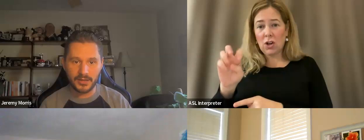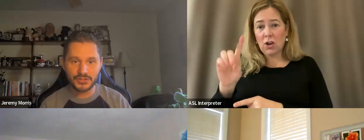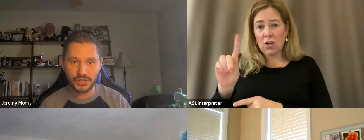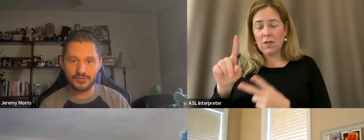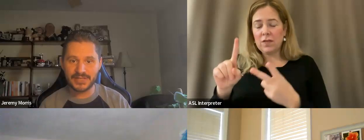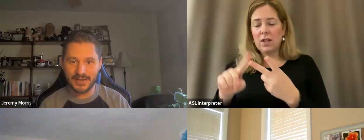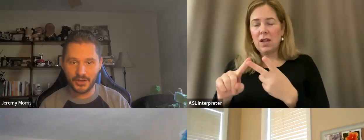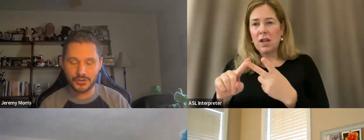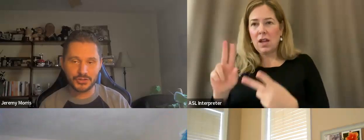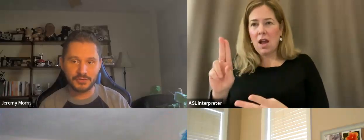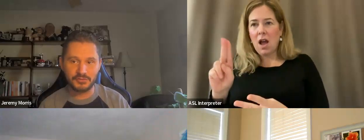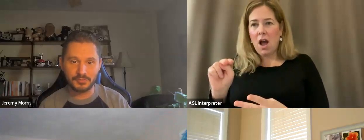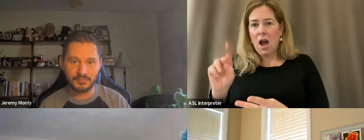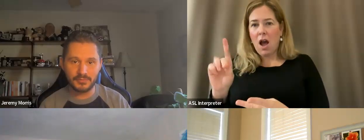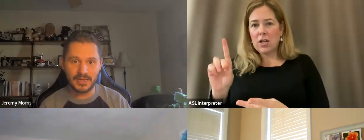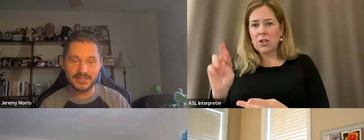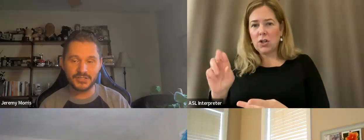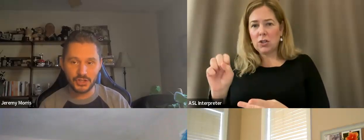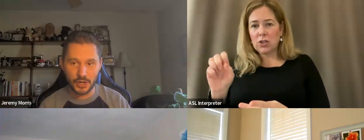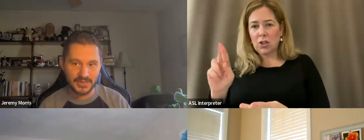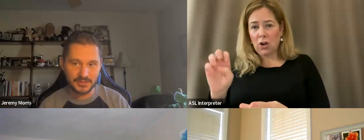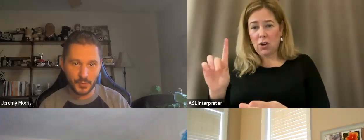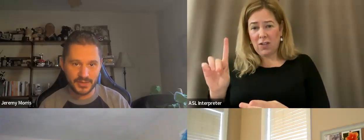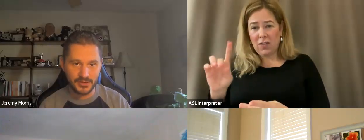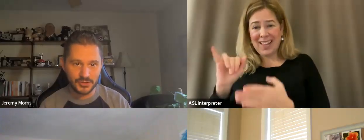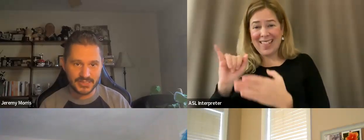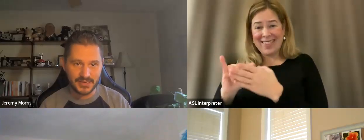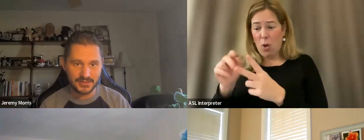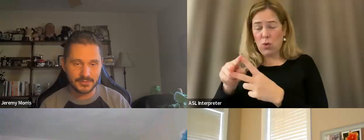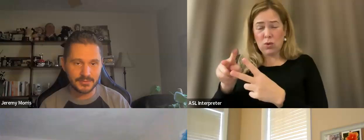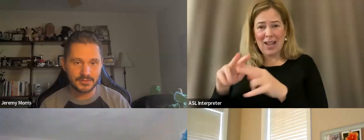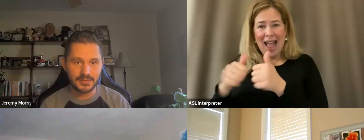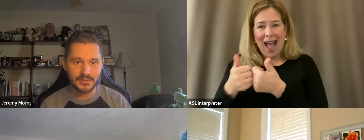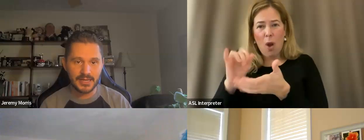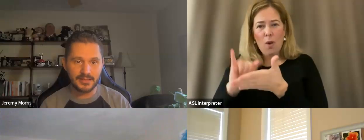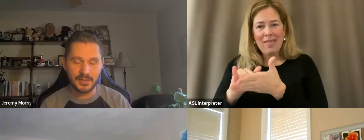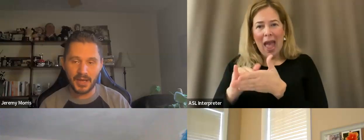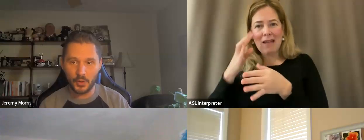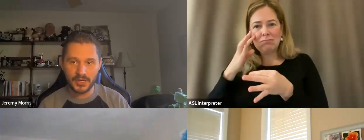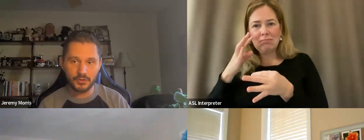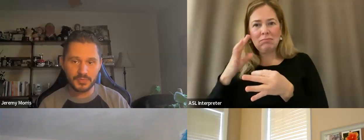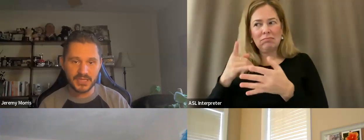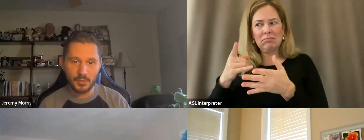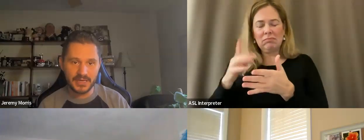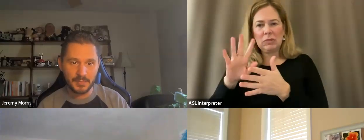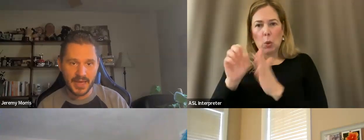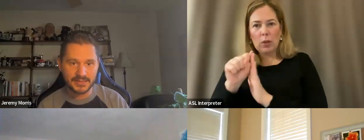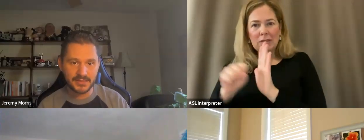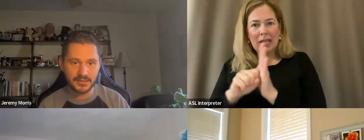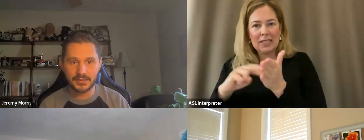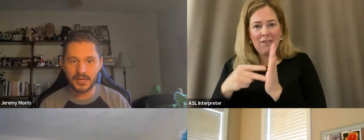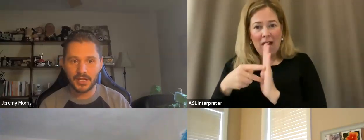how unserved and underserved is determined within your state, the minority groups that will